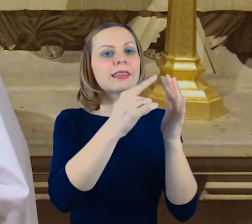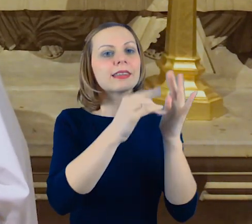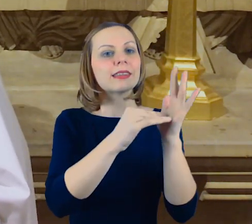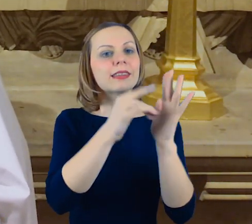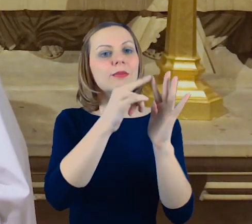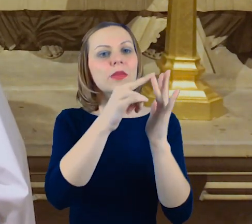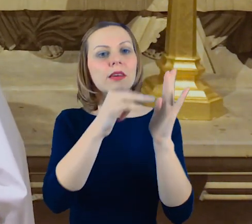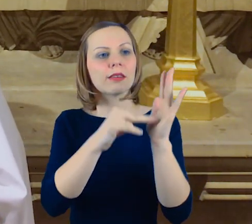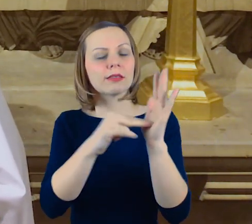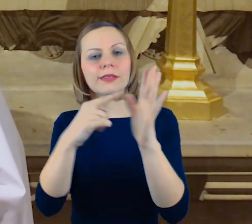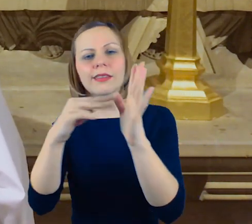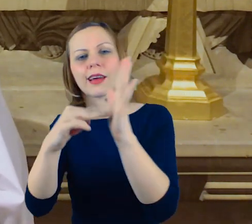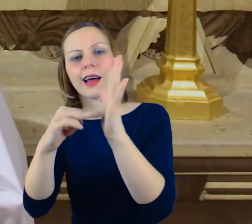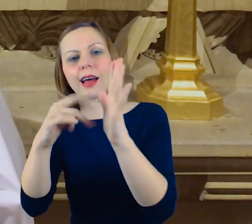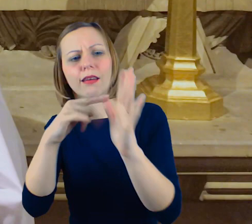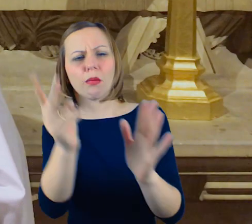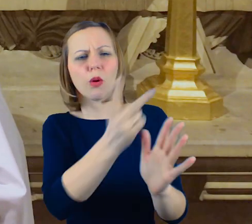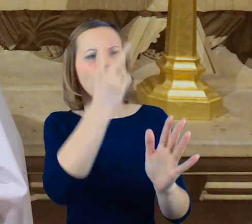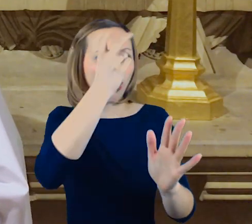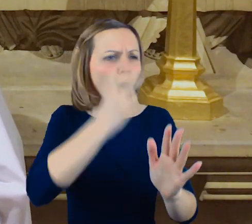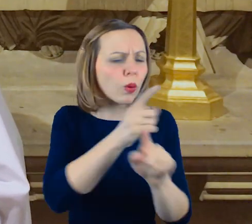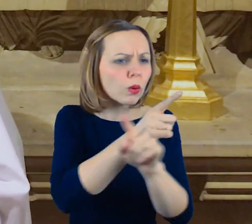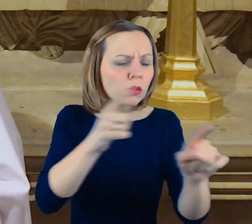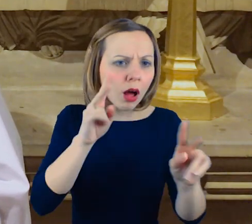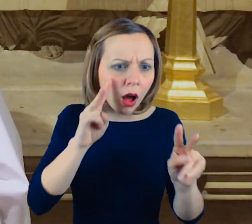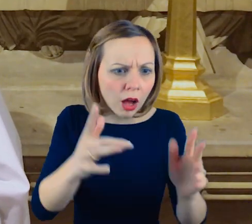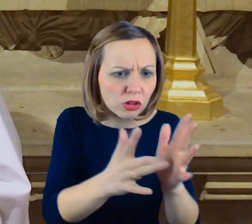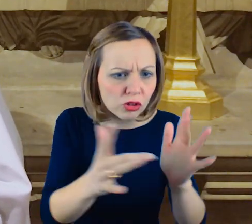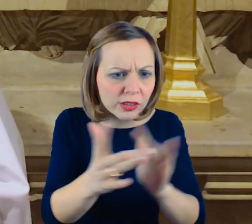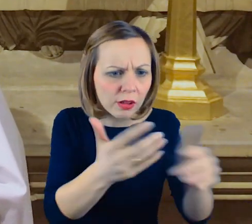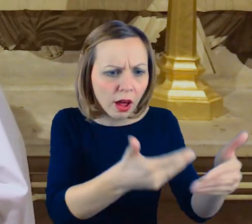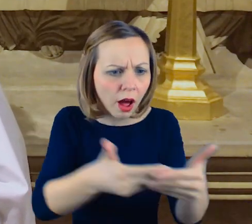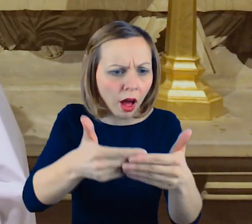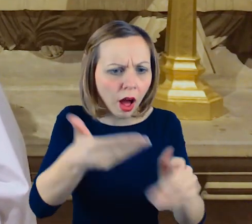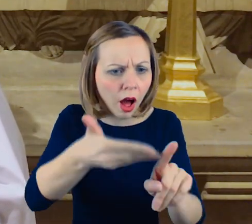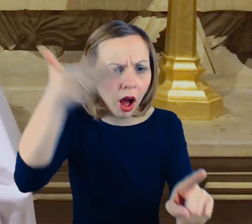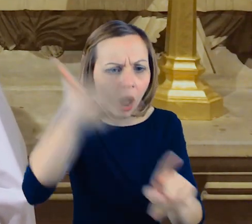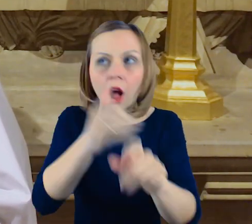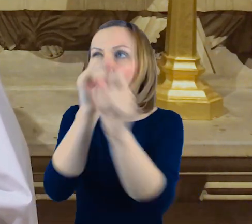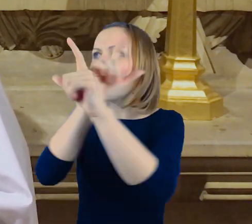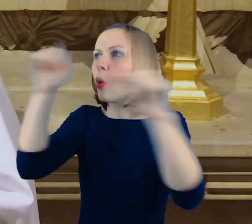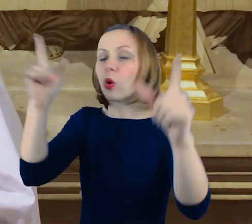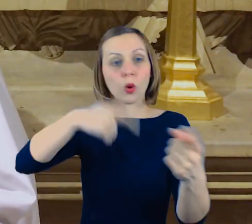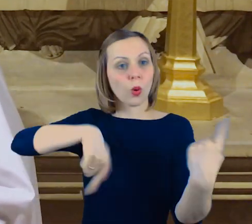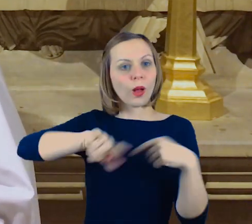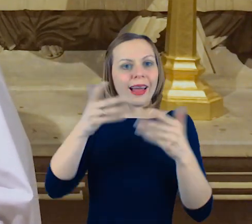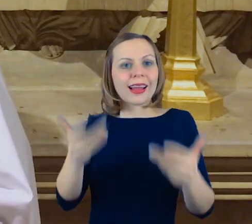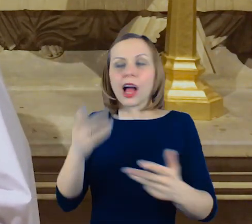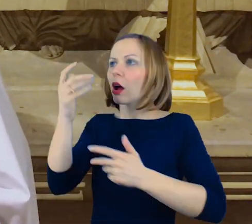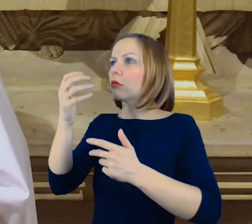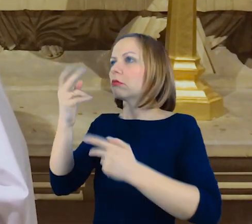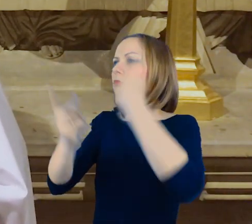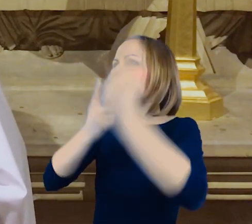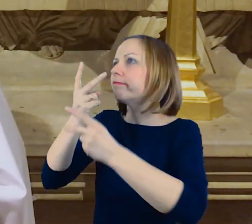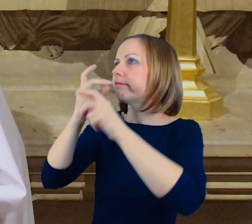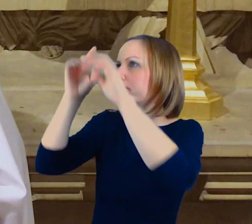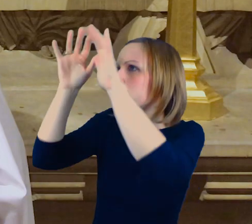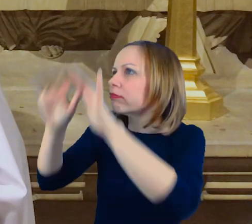In their last days, Simeon and Anna recognized him as their Lord, as we today sing of his